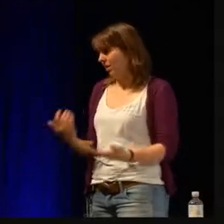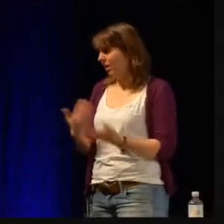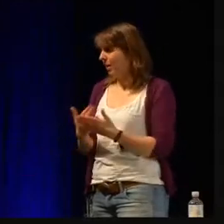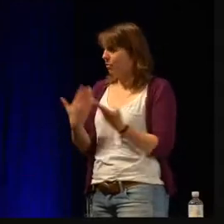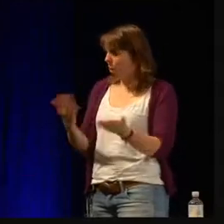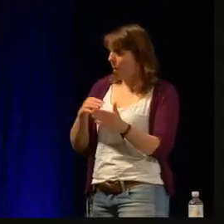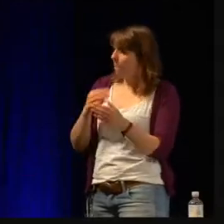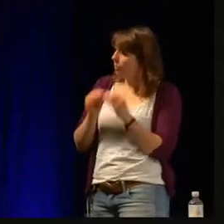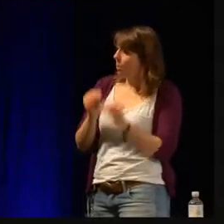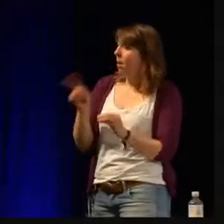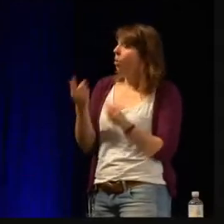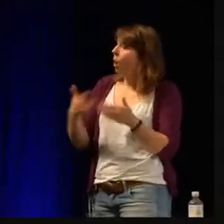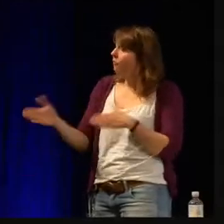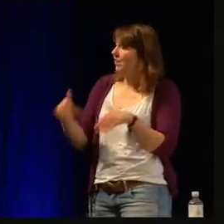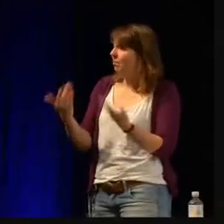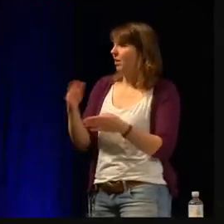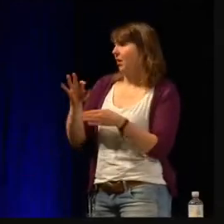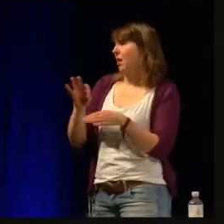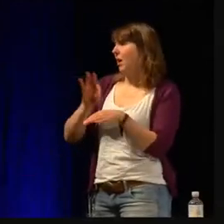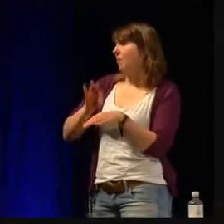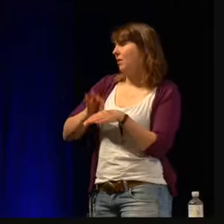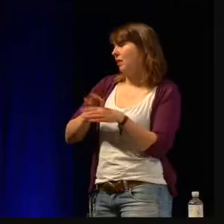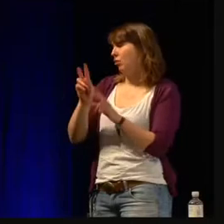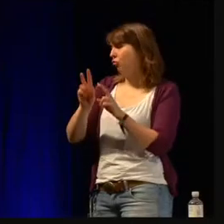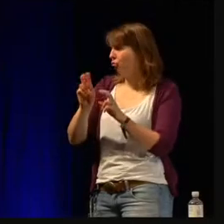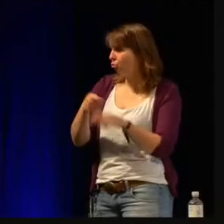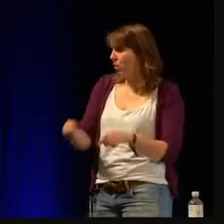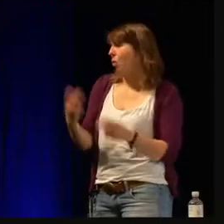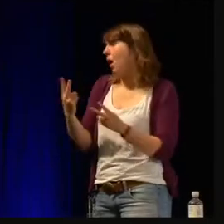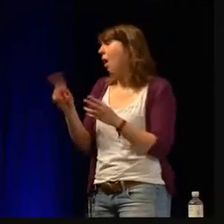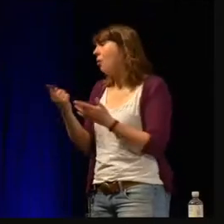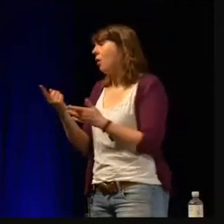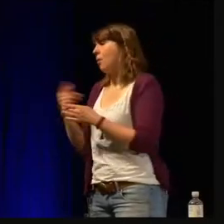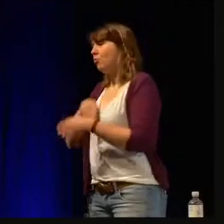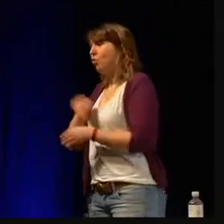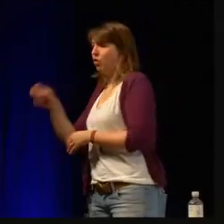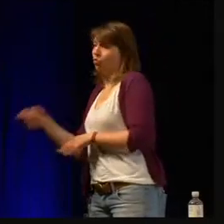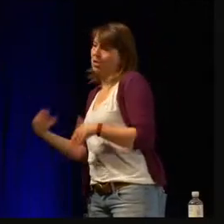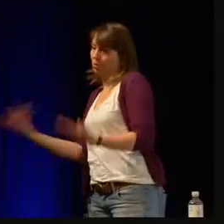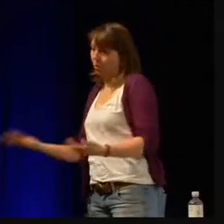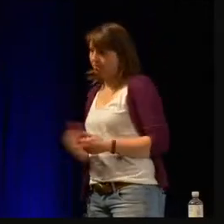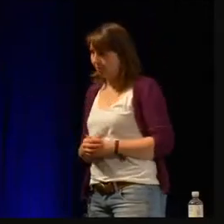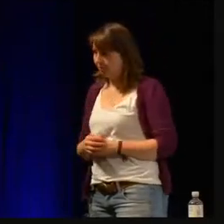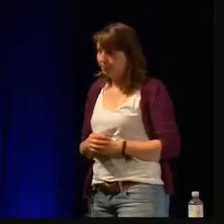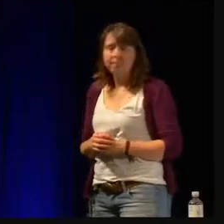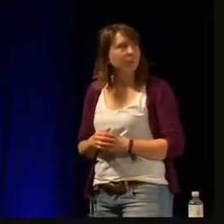a sample can be screwed, and also the data can be